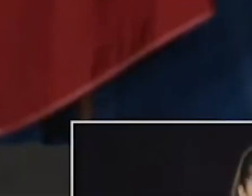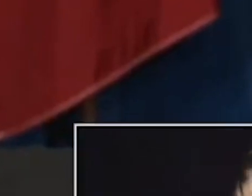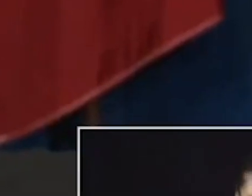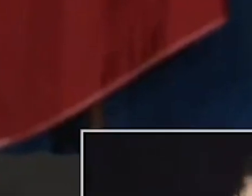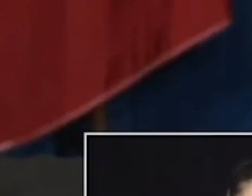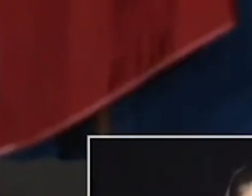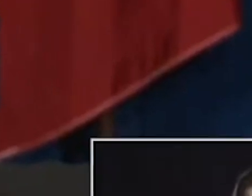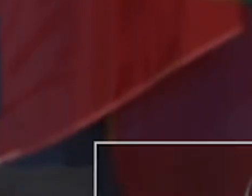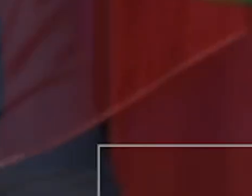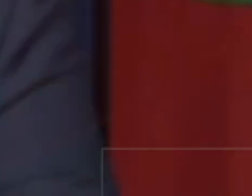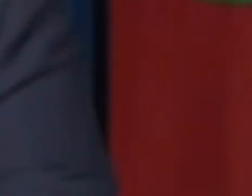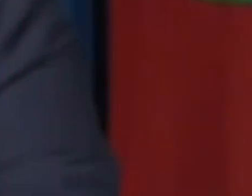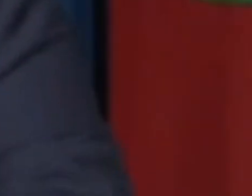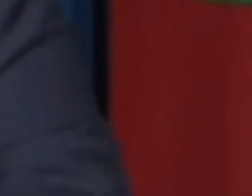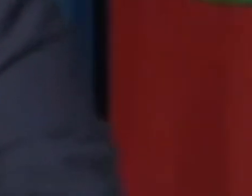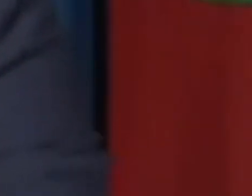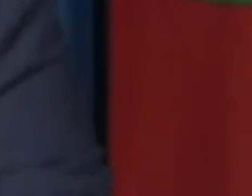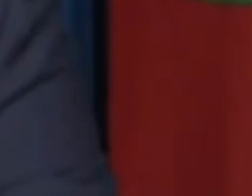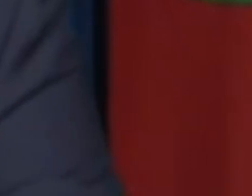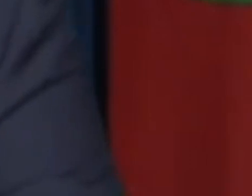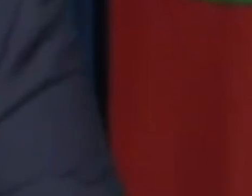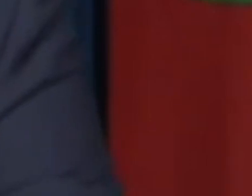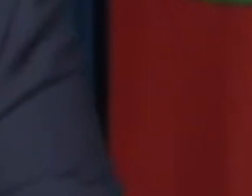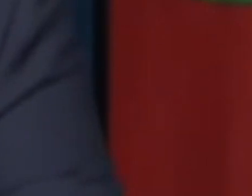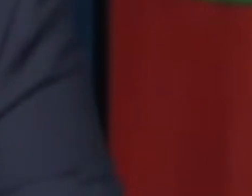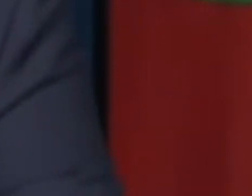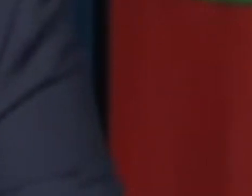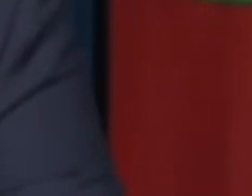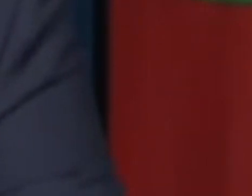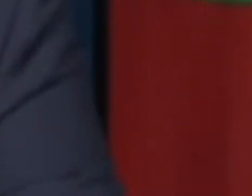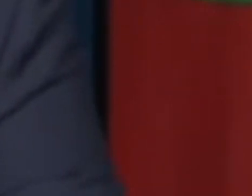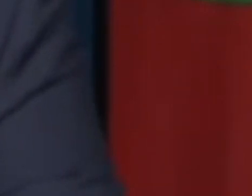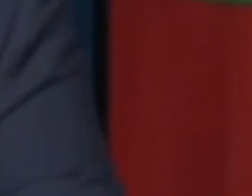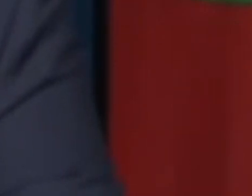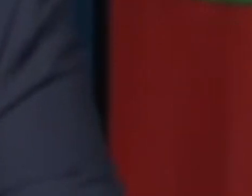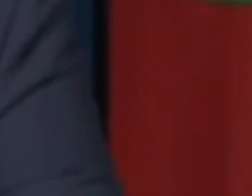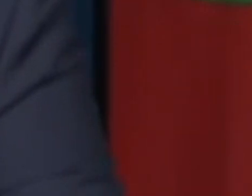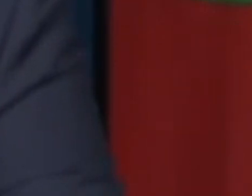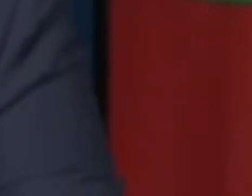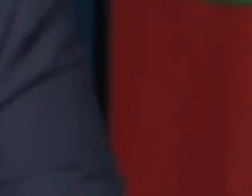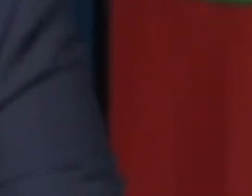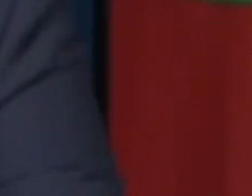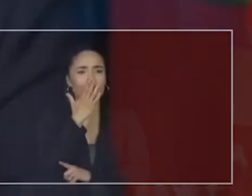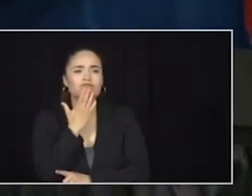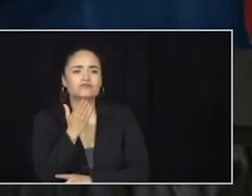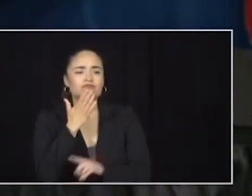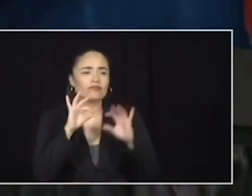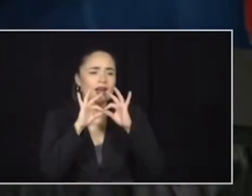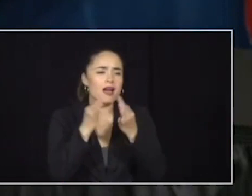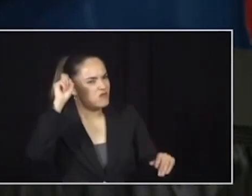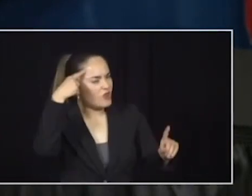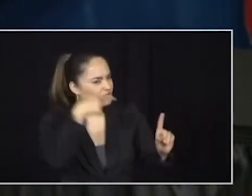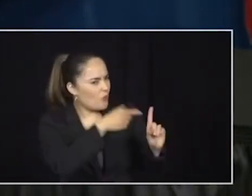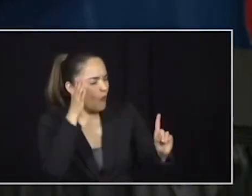my pickup, I drove over to the house. His little guy comes out, and I said, are you Arthur? And he said, no, I'm Marcus. So I